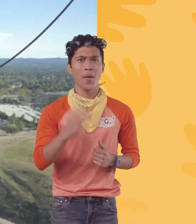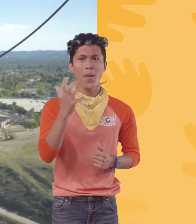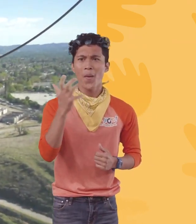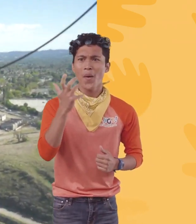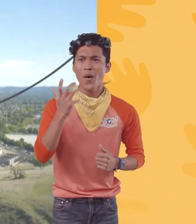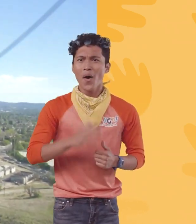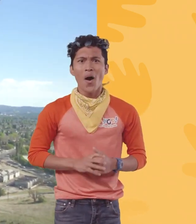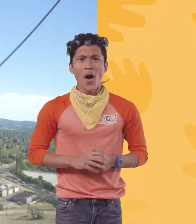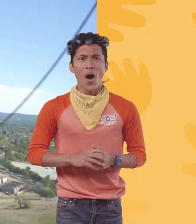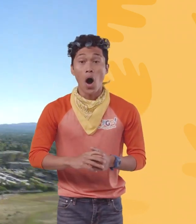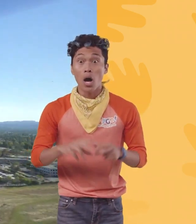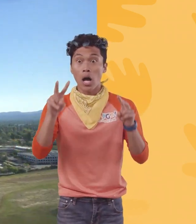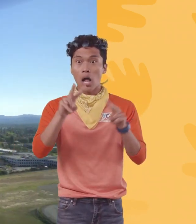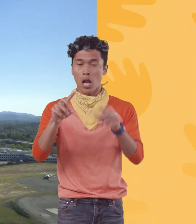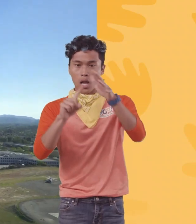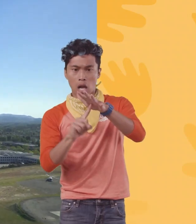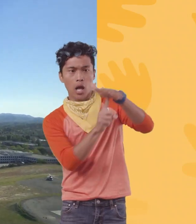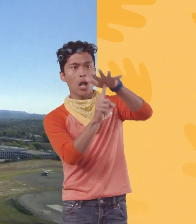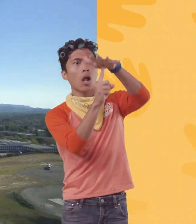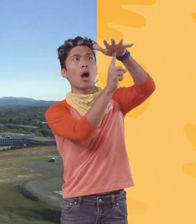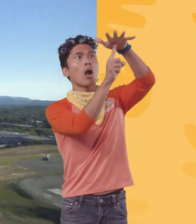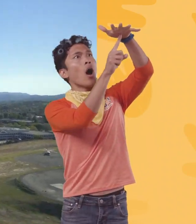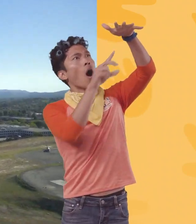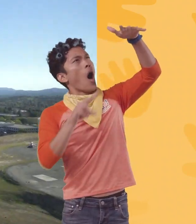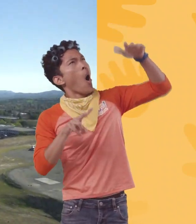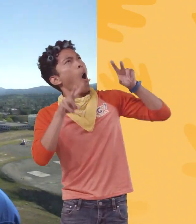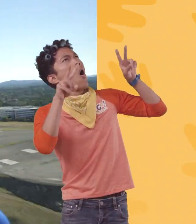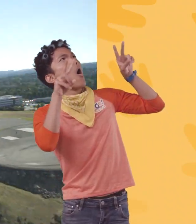Wow! Look at how high they are in the air.